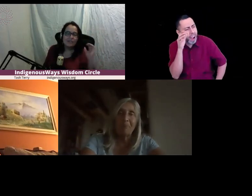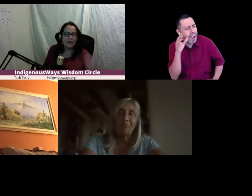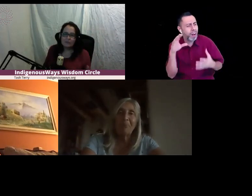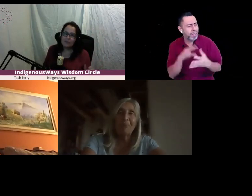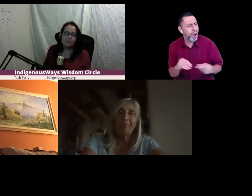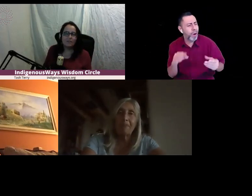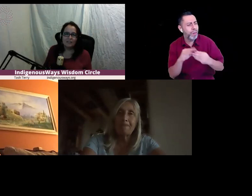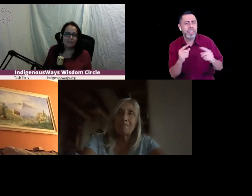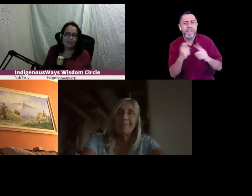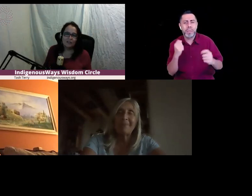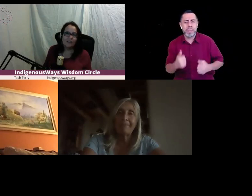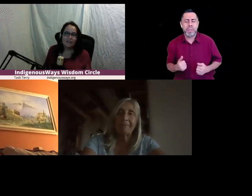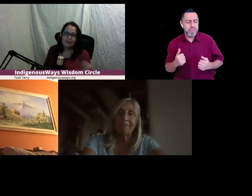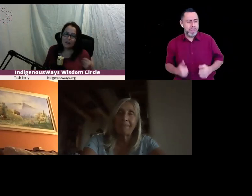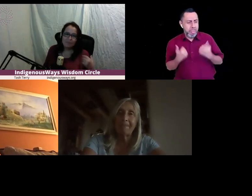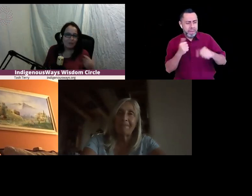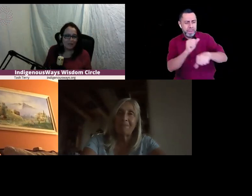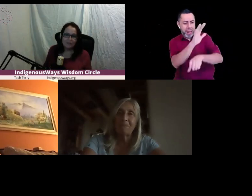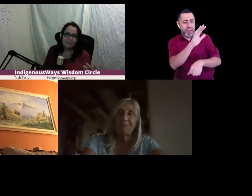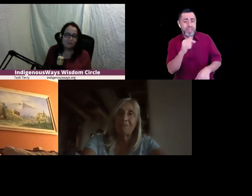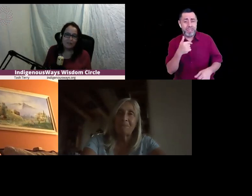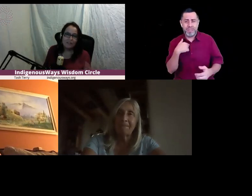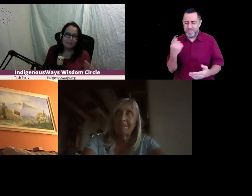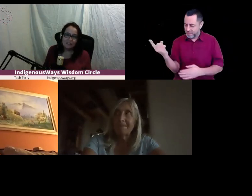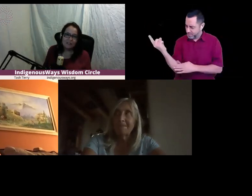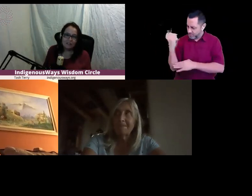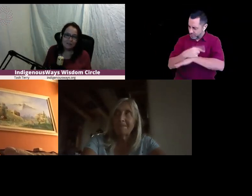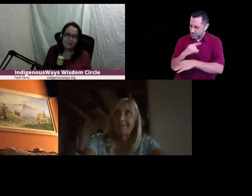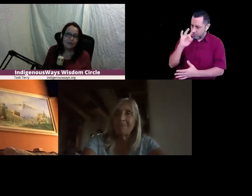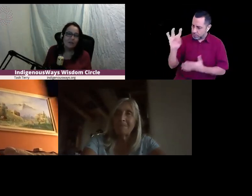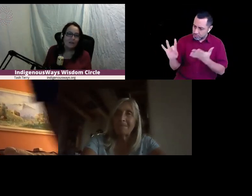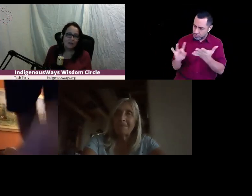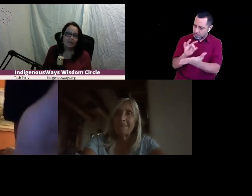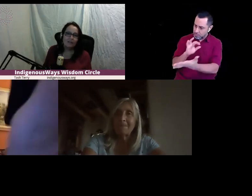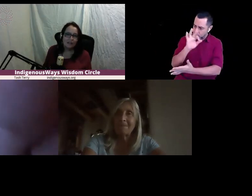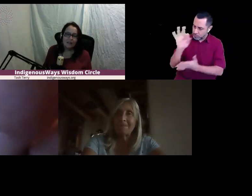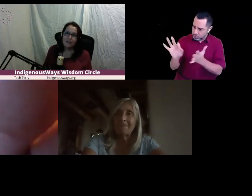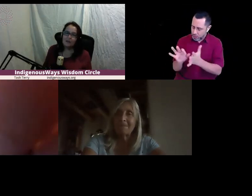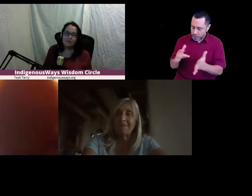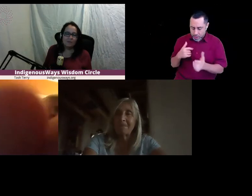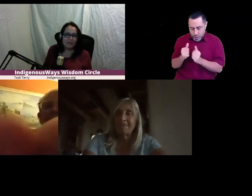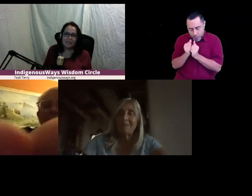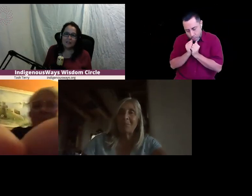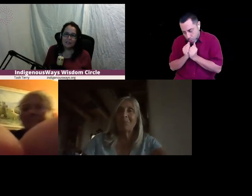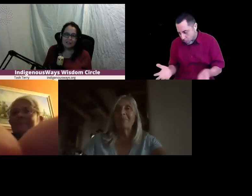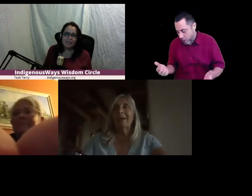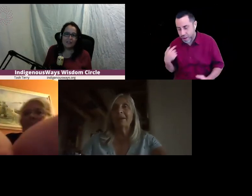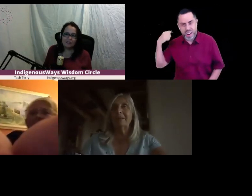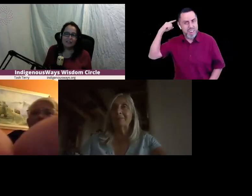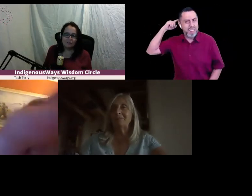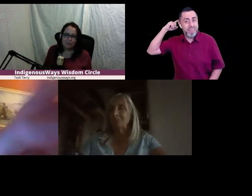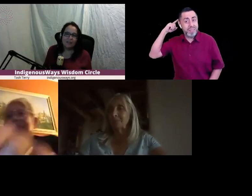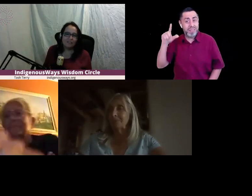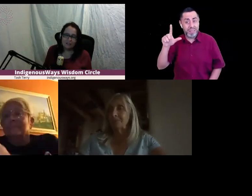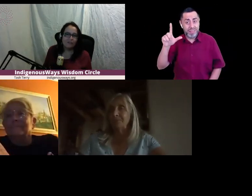was absolutely exhausting. And I thought, man, if this is what Lynn Dean does for a living, man, Lynn Dean